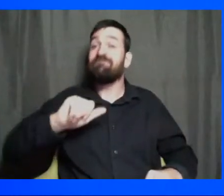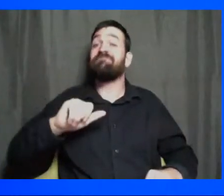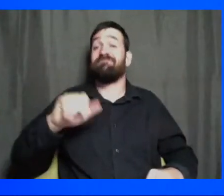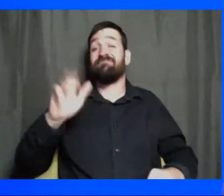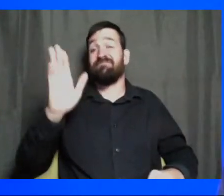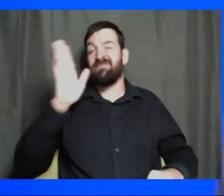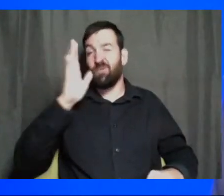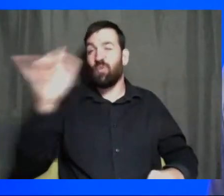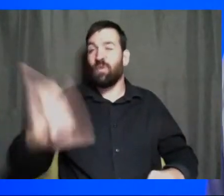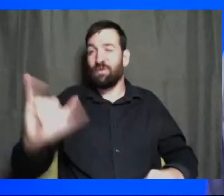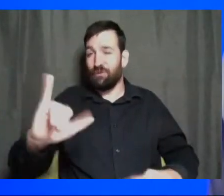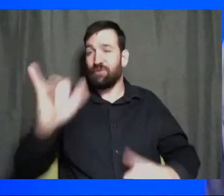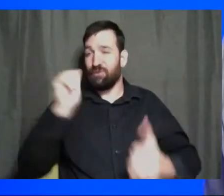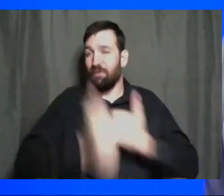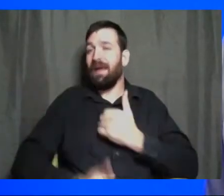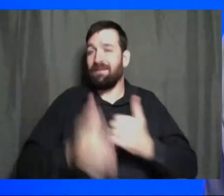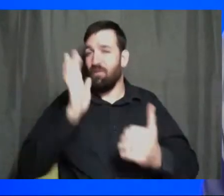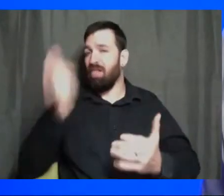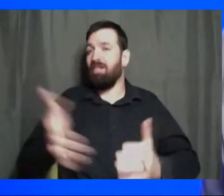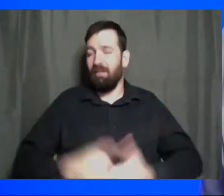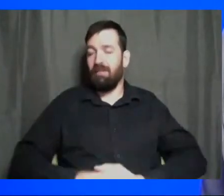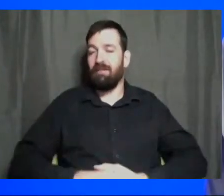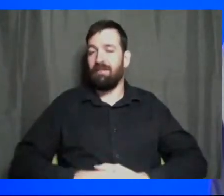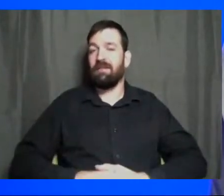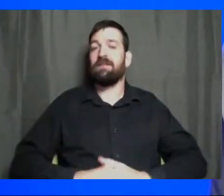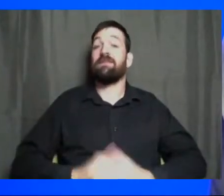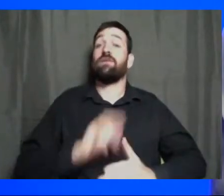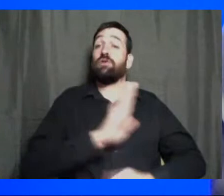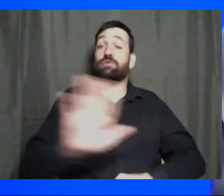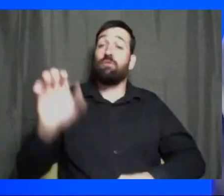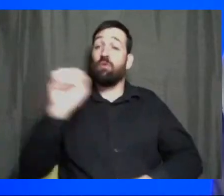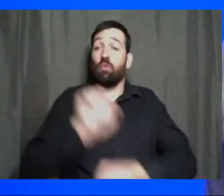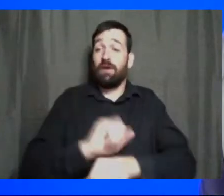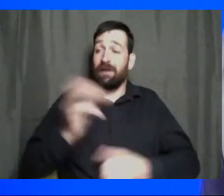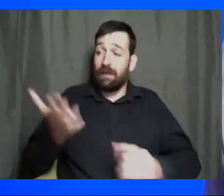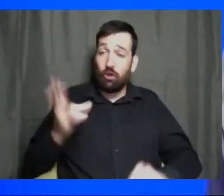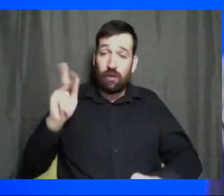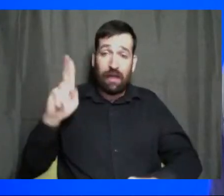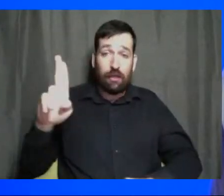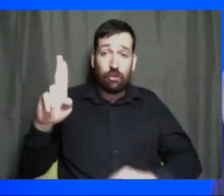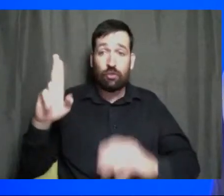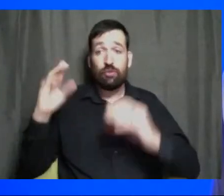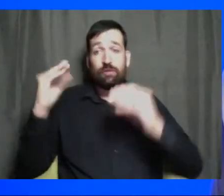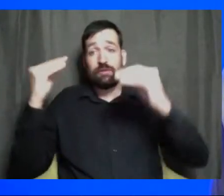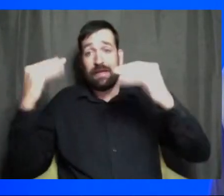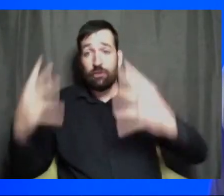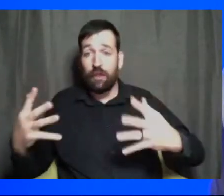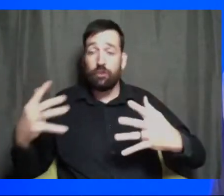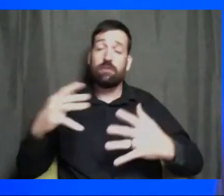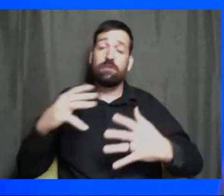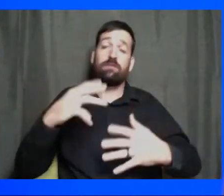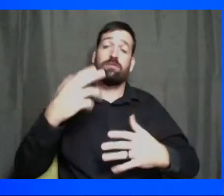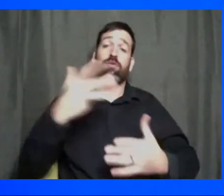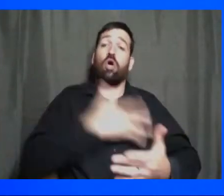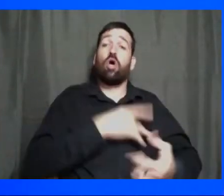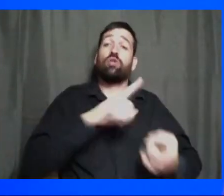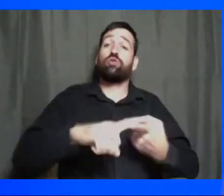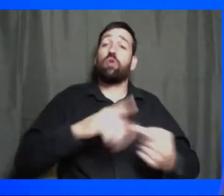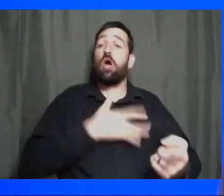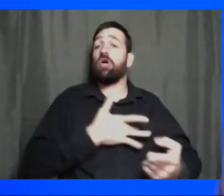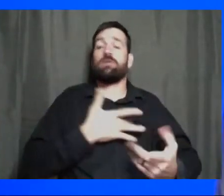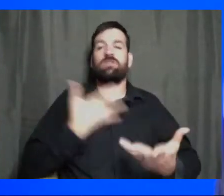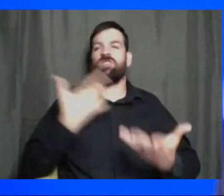says. We're going to get through this. And the work you're doing here at KU, the education, Heart to Heart, others, we'll all just stay in this and keep beating the